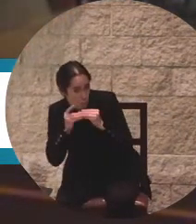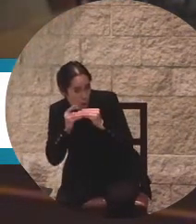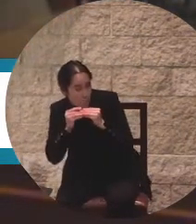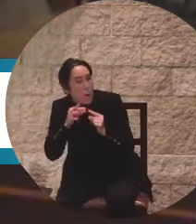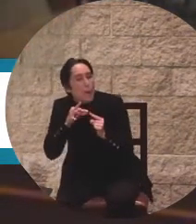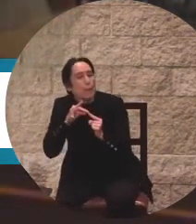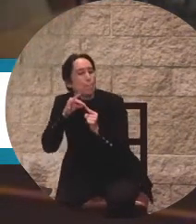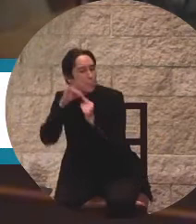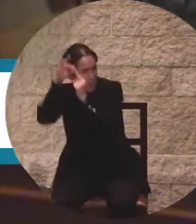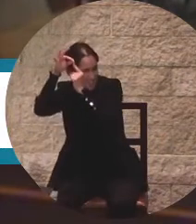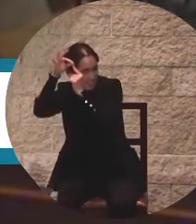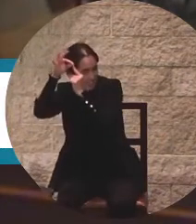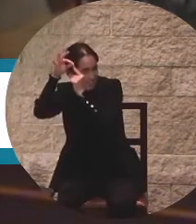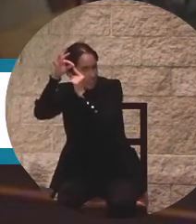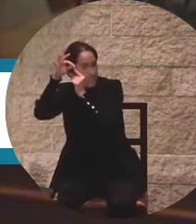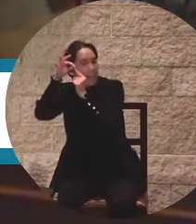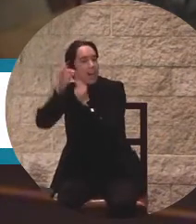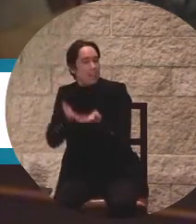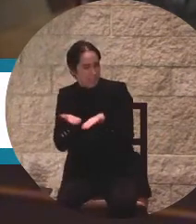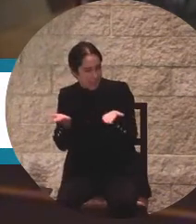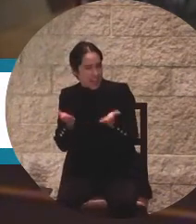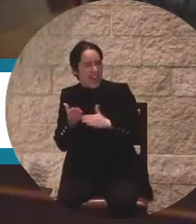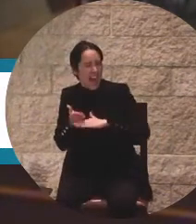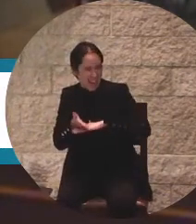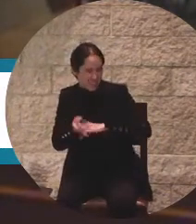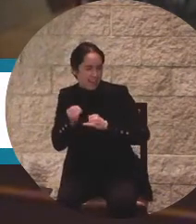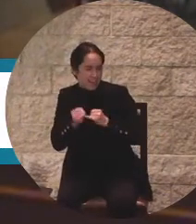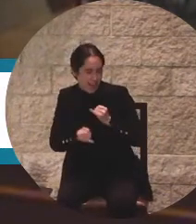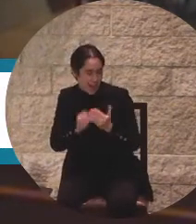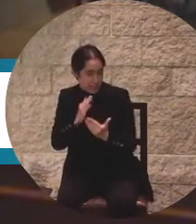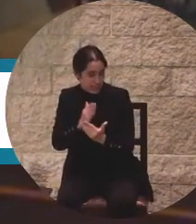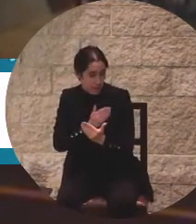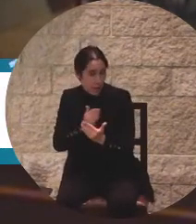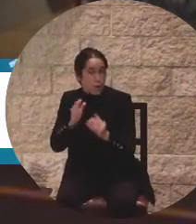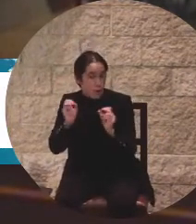special piece after this last song.